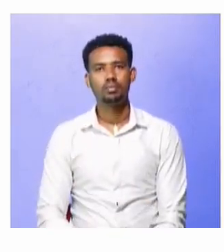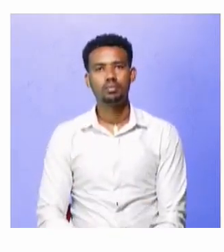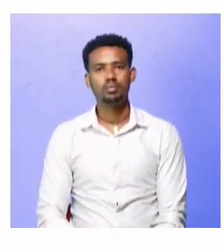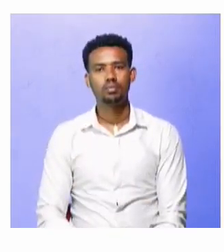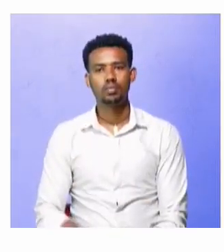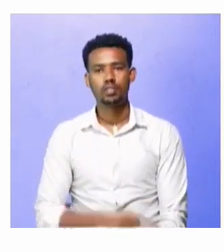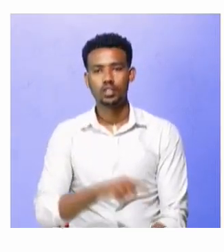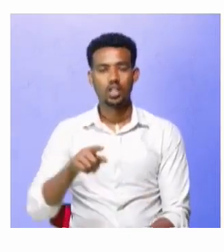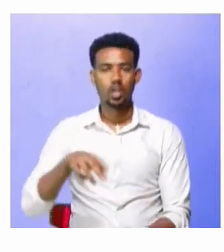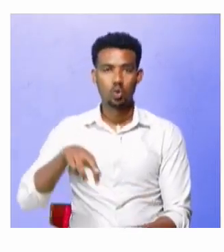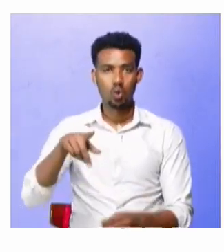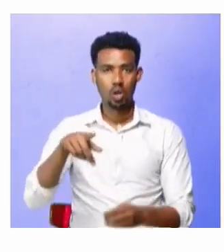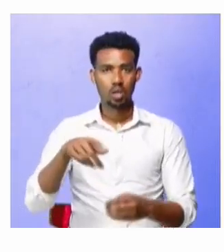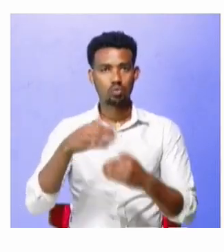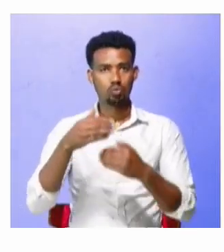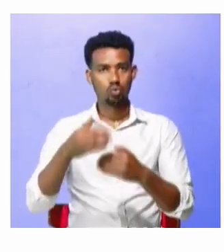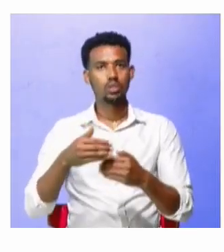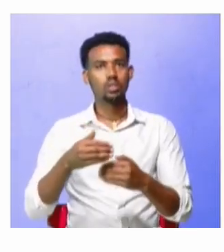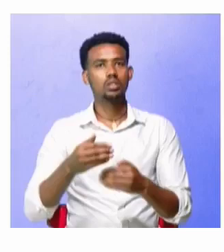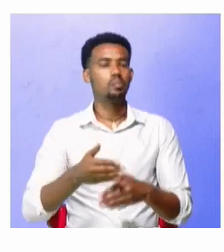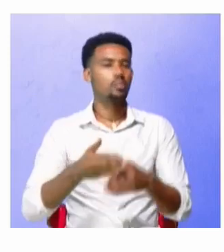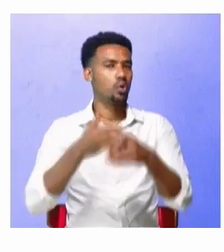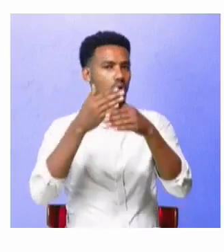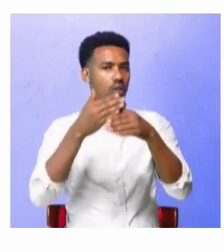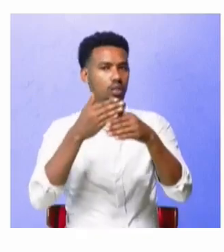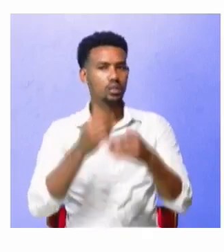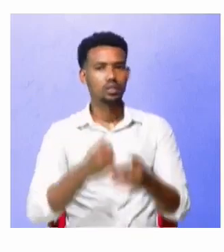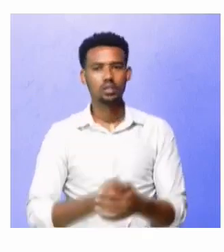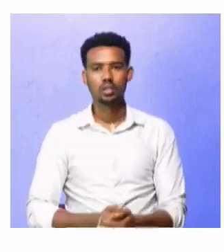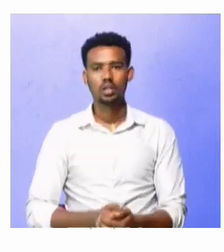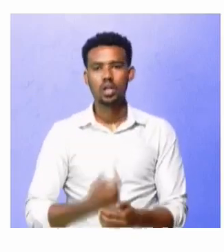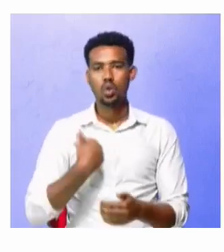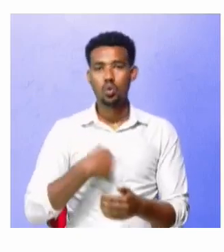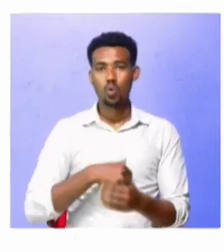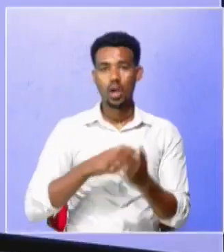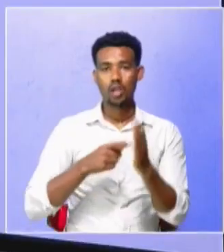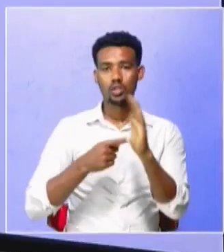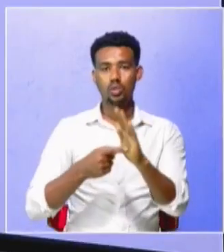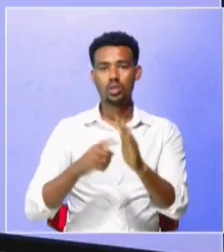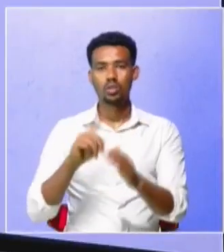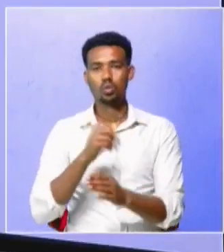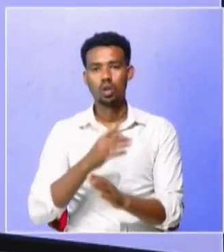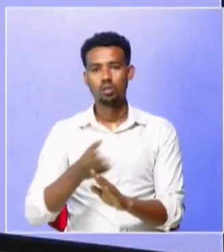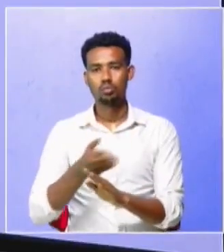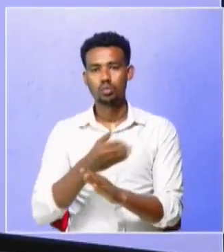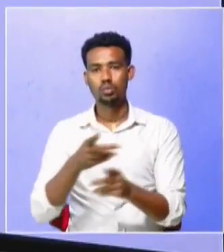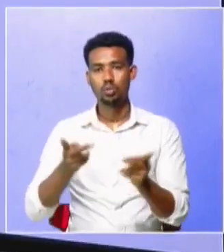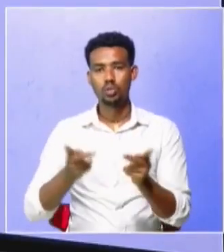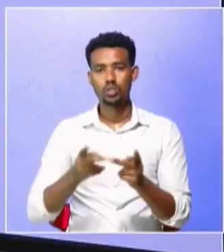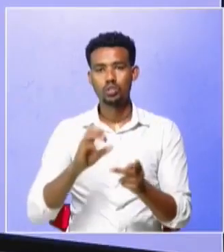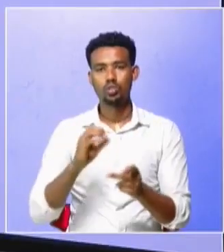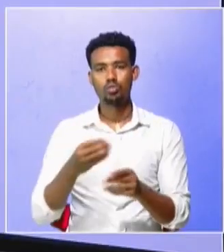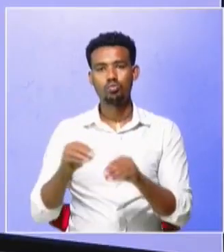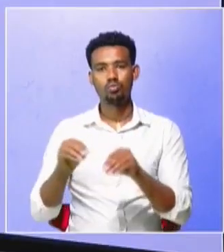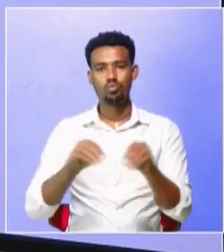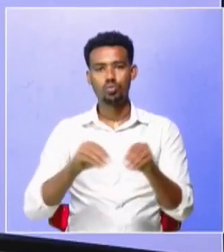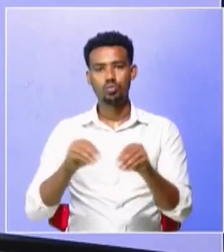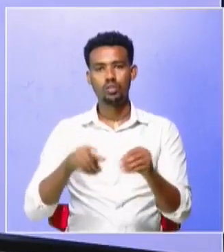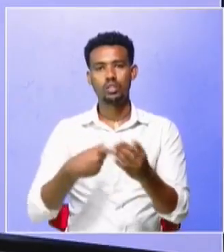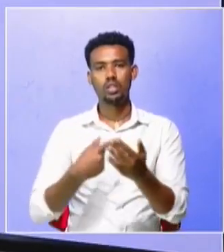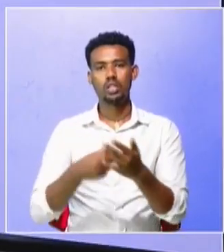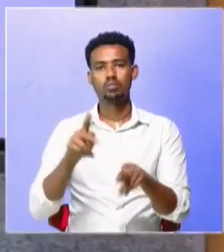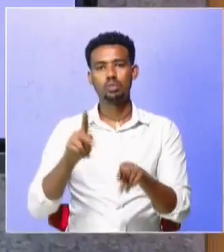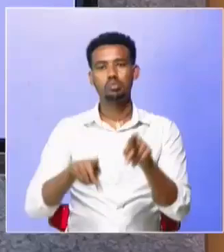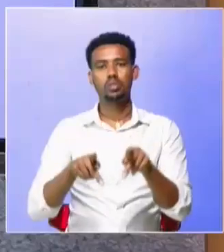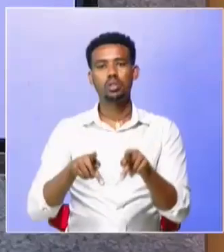They walk towards the building. So we're showing what? Preposition of movement. These people are